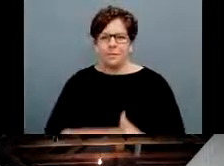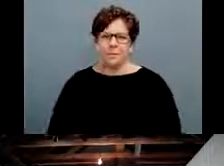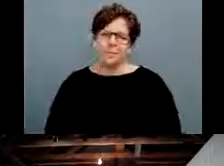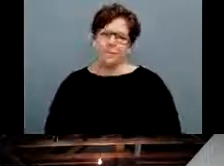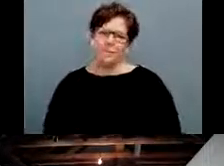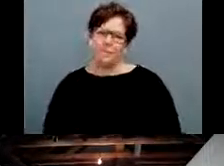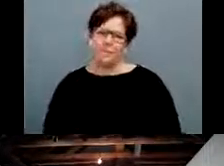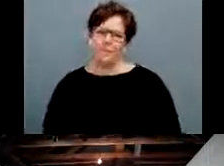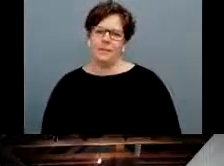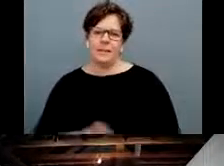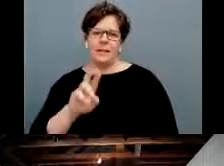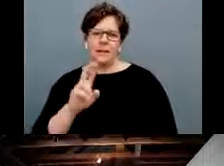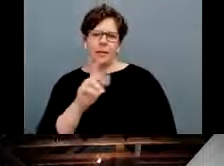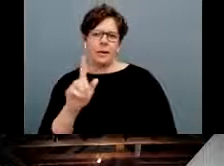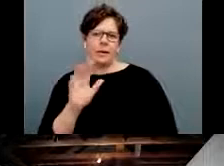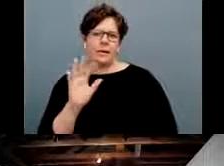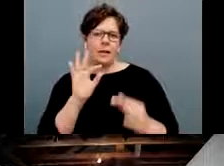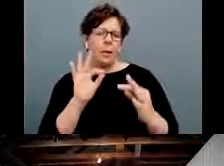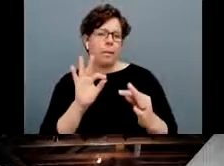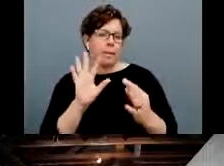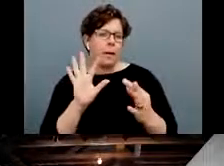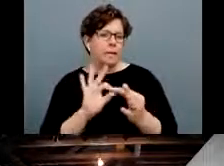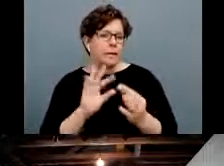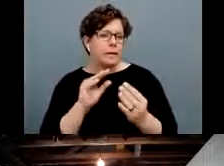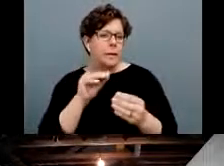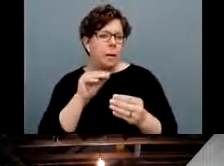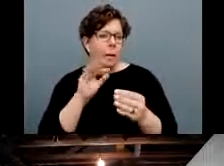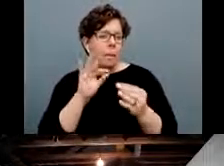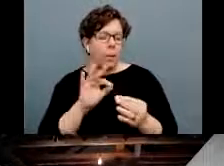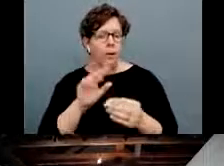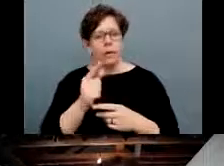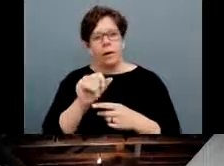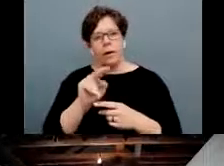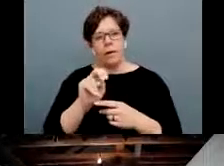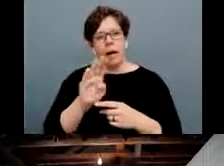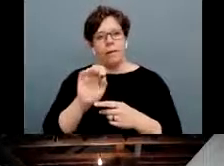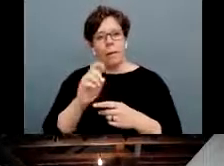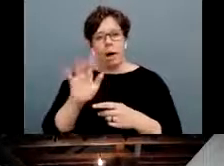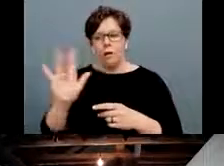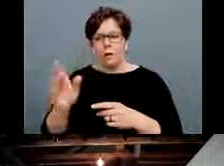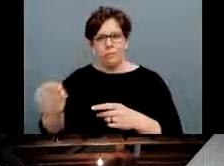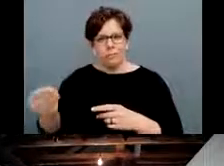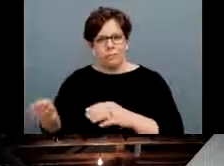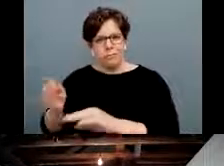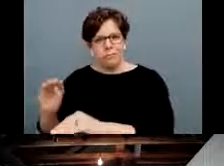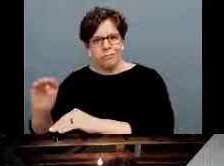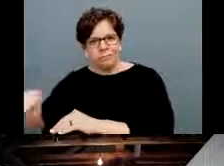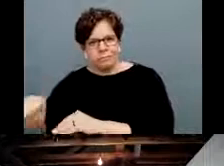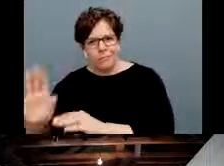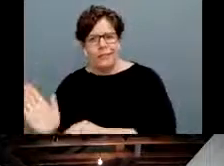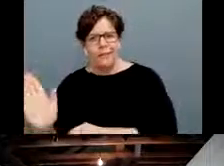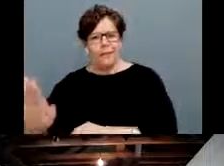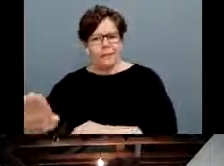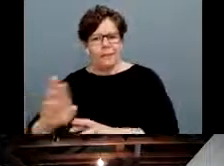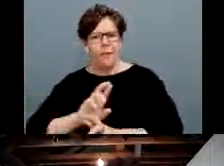It'll definitely fit perfectly in a glove box. So get it, put it in your car. When it's time, pull it